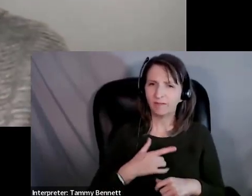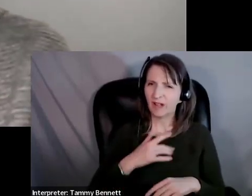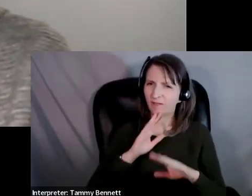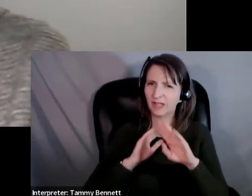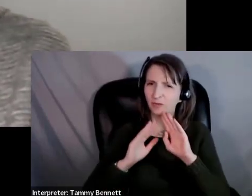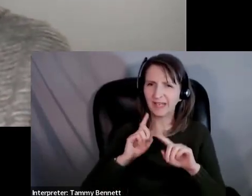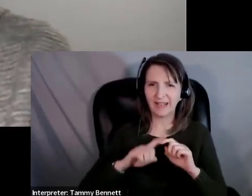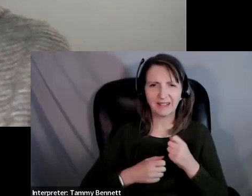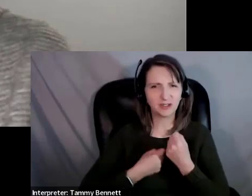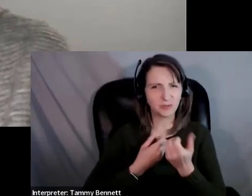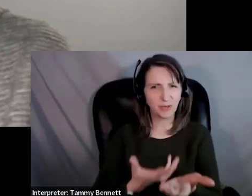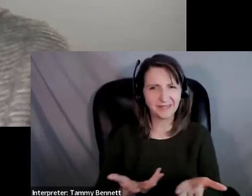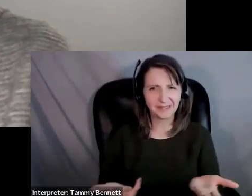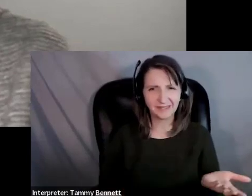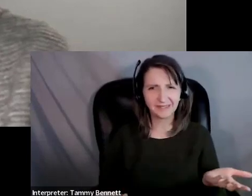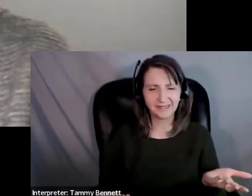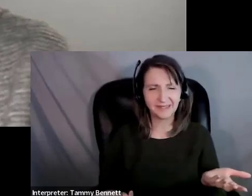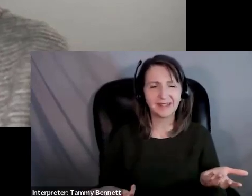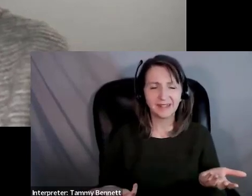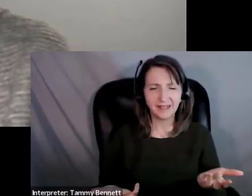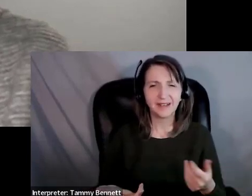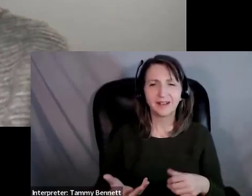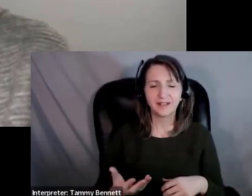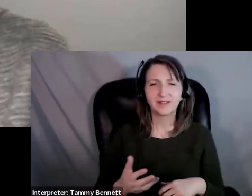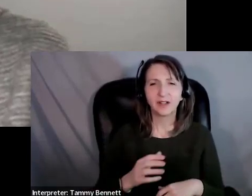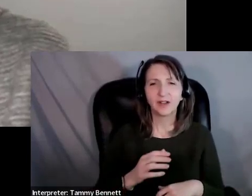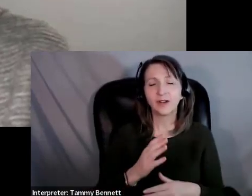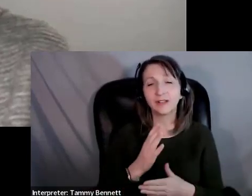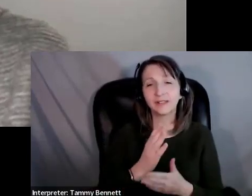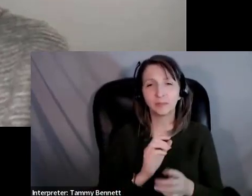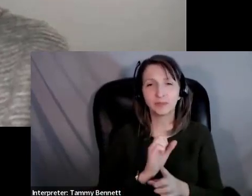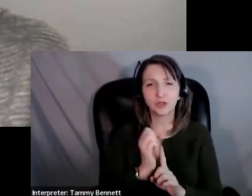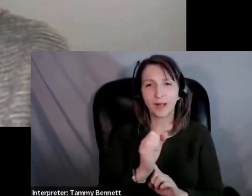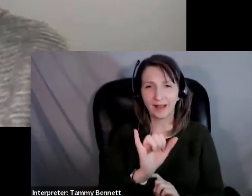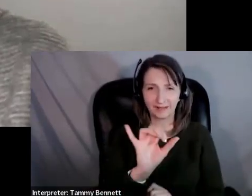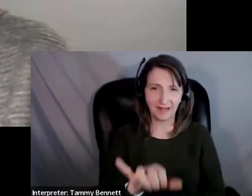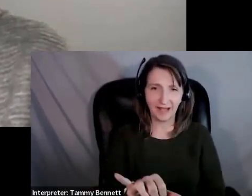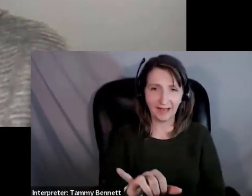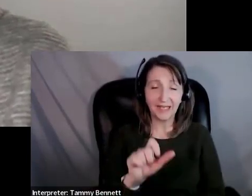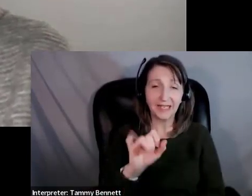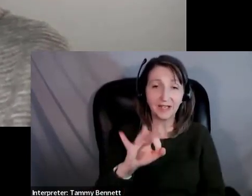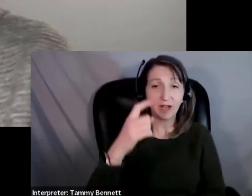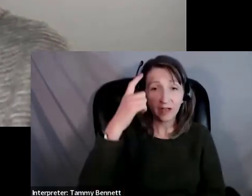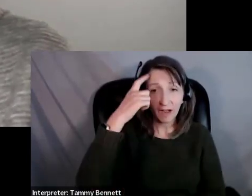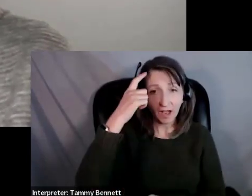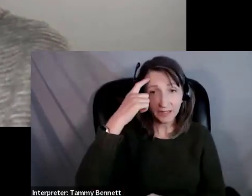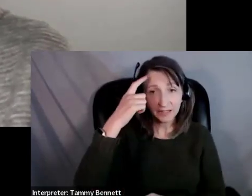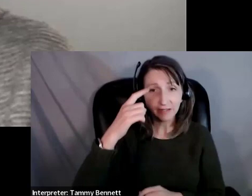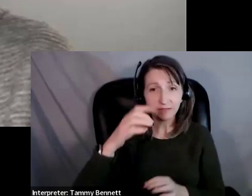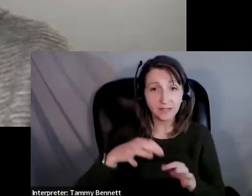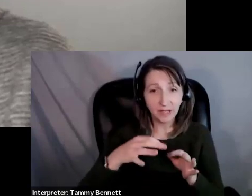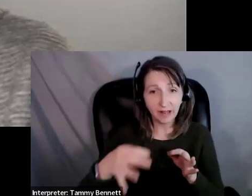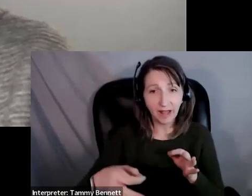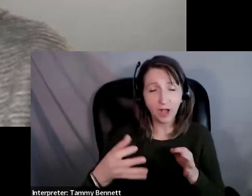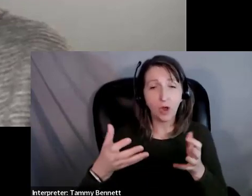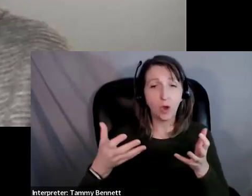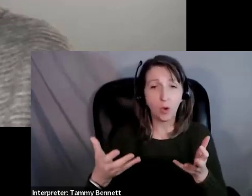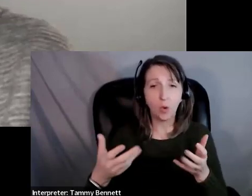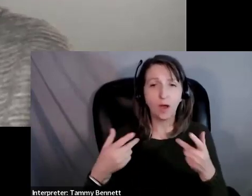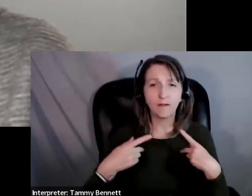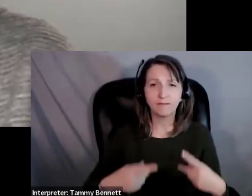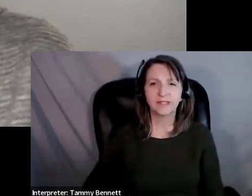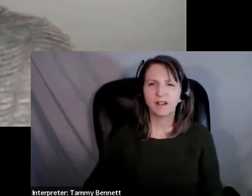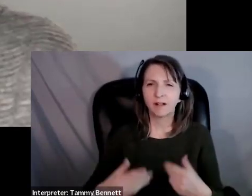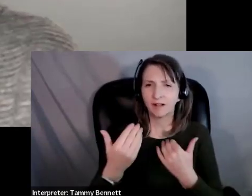So again, it's in very, you know, it's in certain particular situations like that, where there is a cognitive delay or there are, um, physical